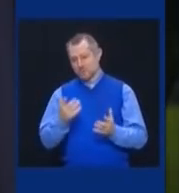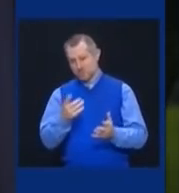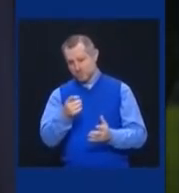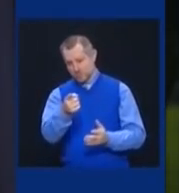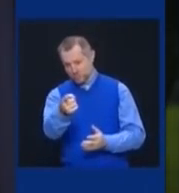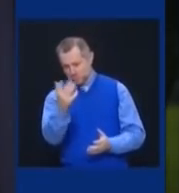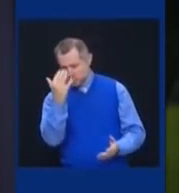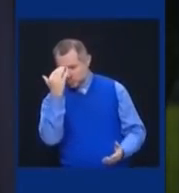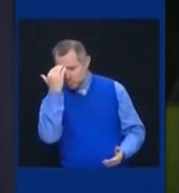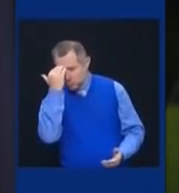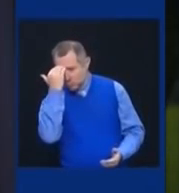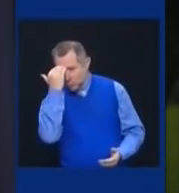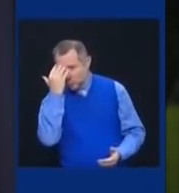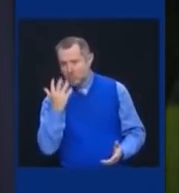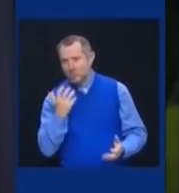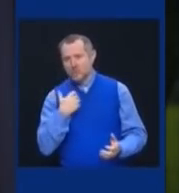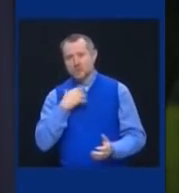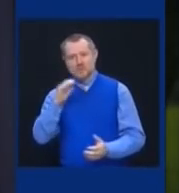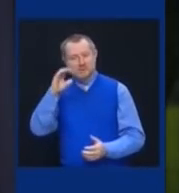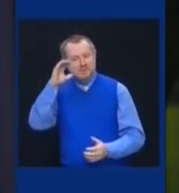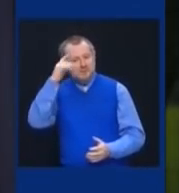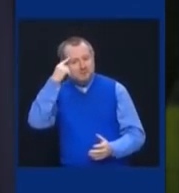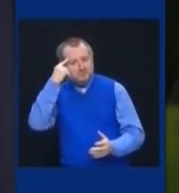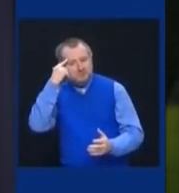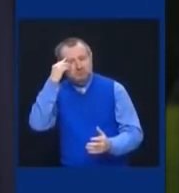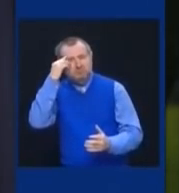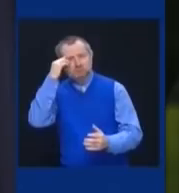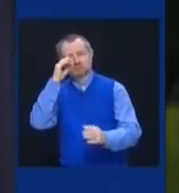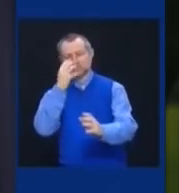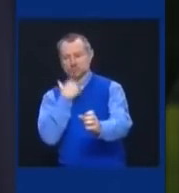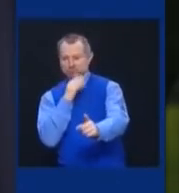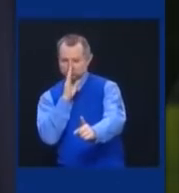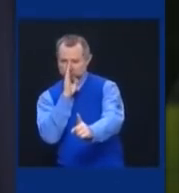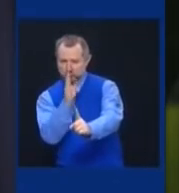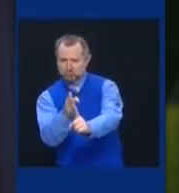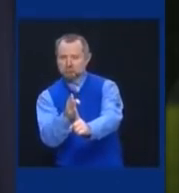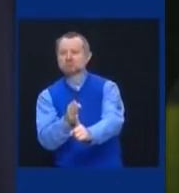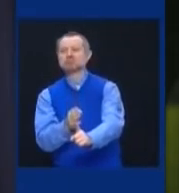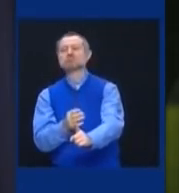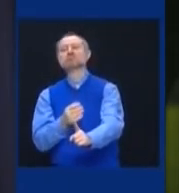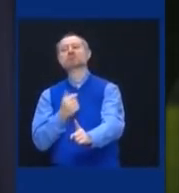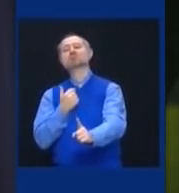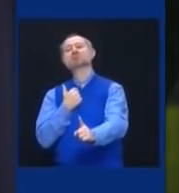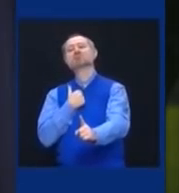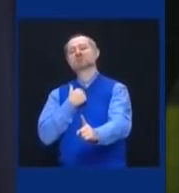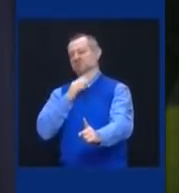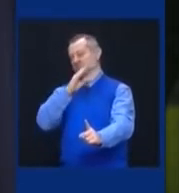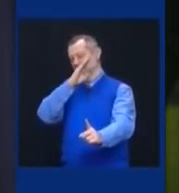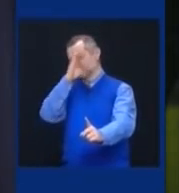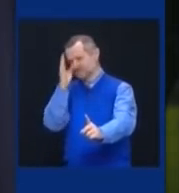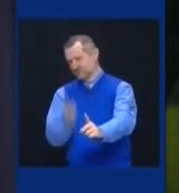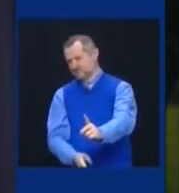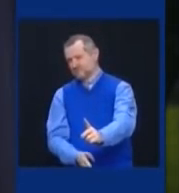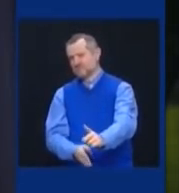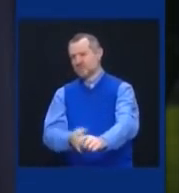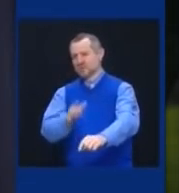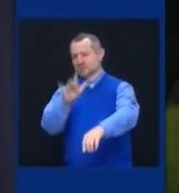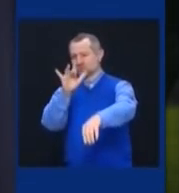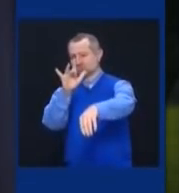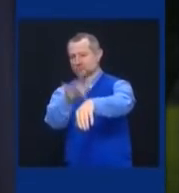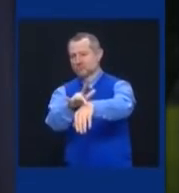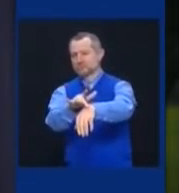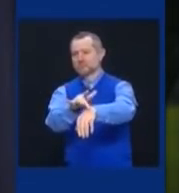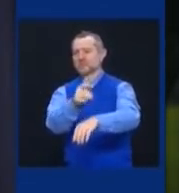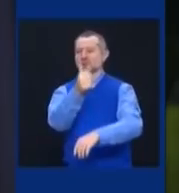know this from me directly. Oh, thank you. I never touched anyone